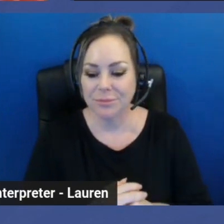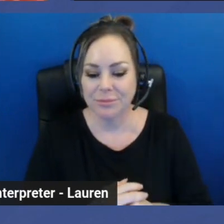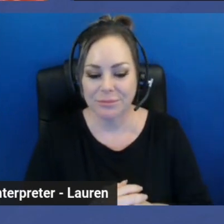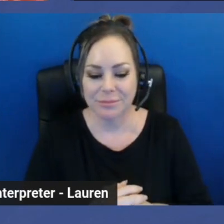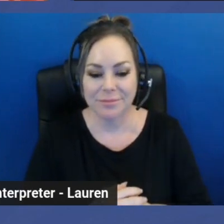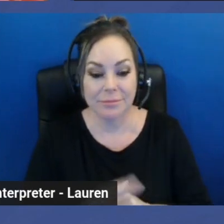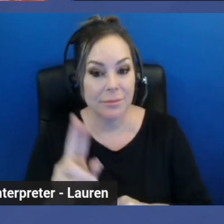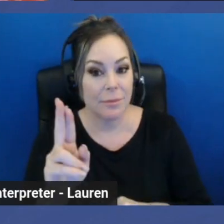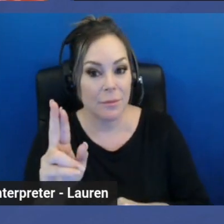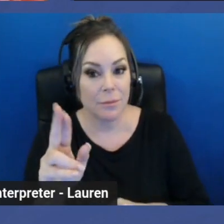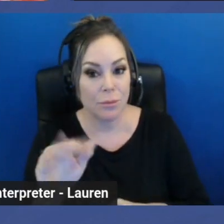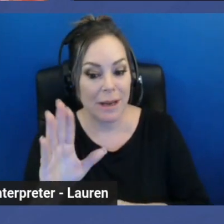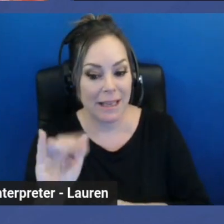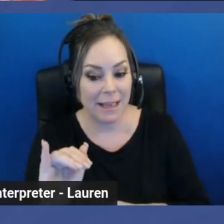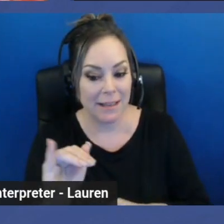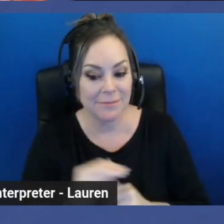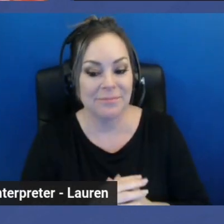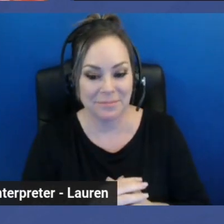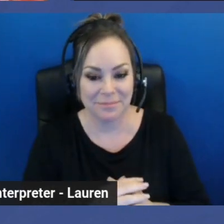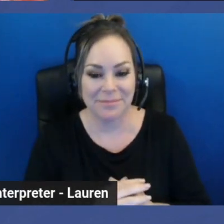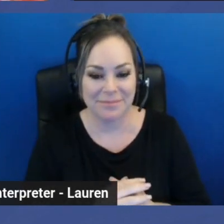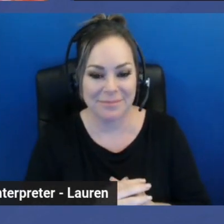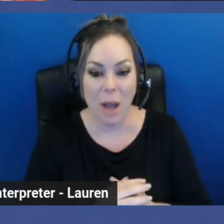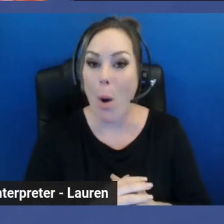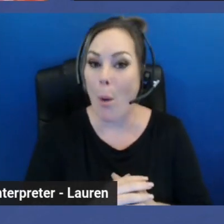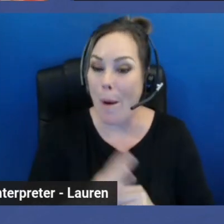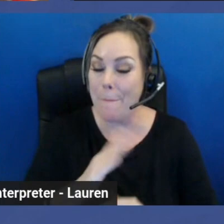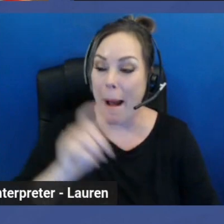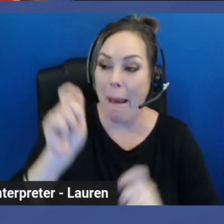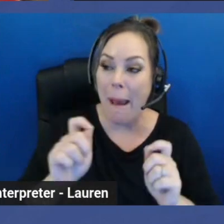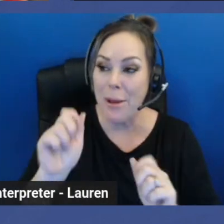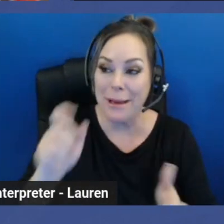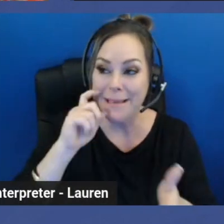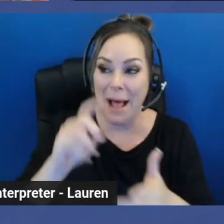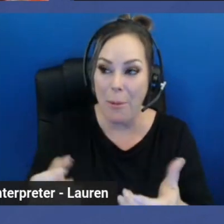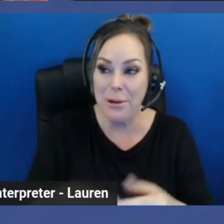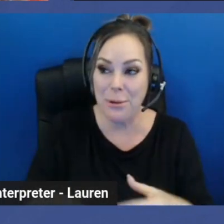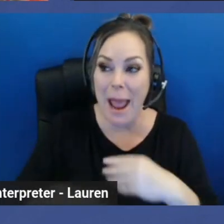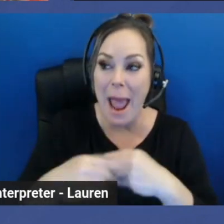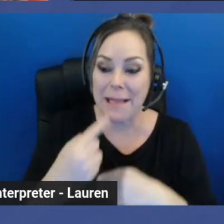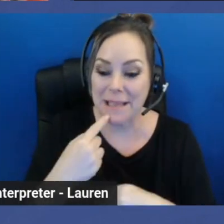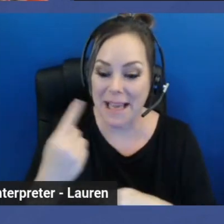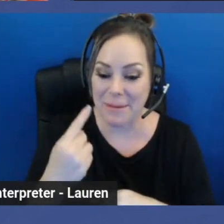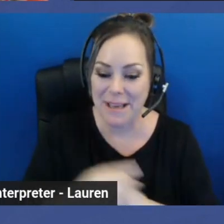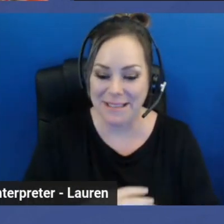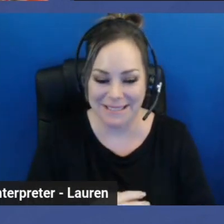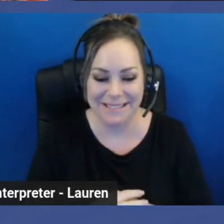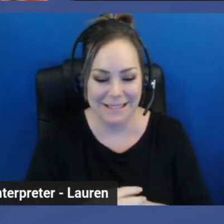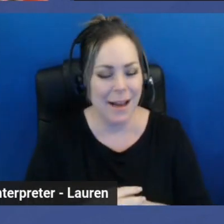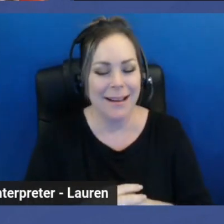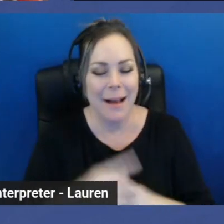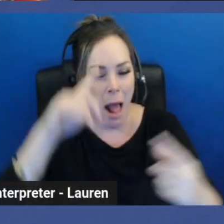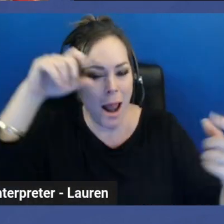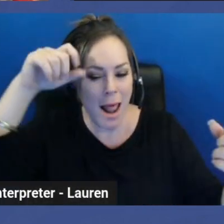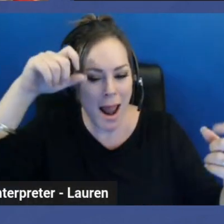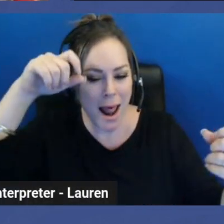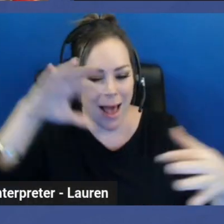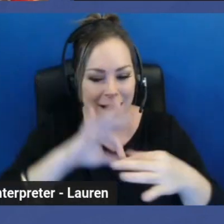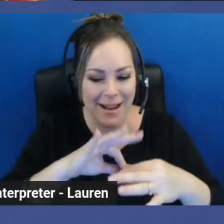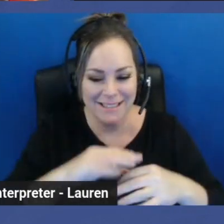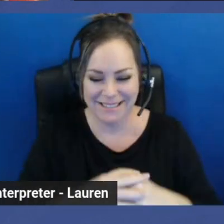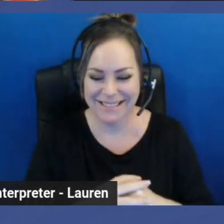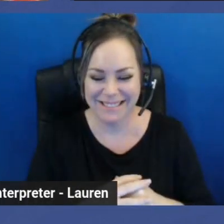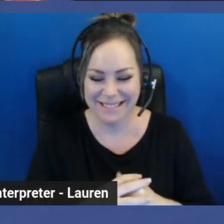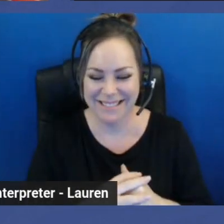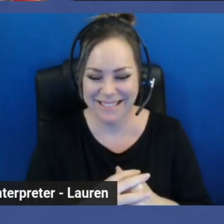Go ahead, Ricky. Oh, could you tell I wanted to say something? It's that telepathic connection we Yes, have.